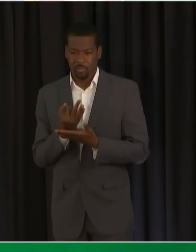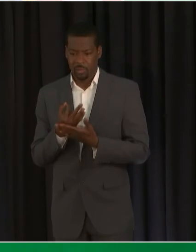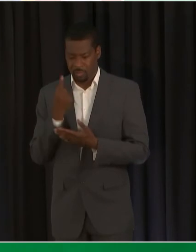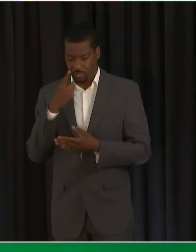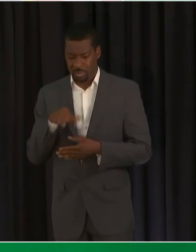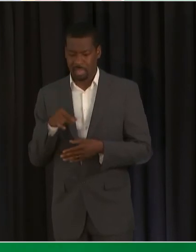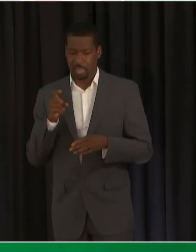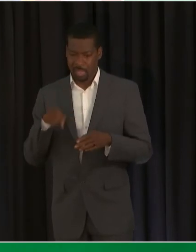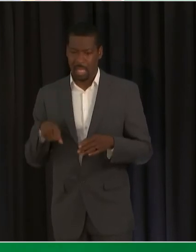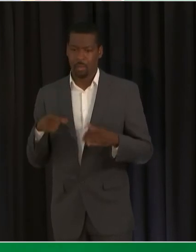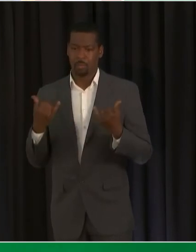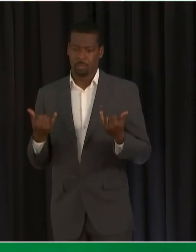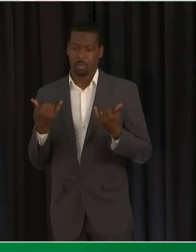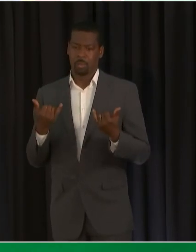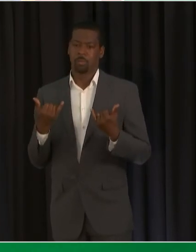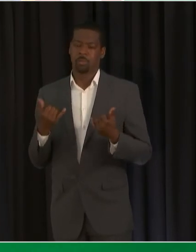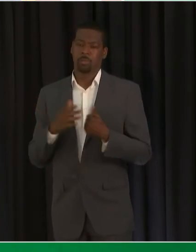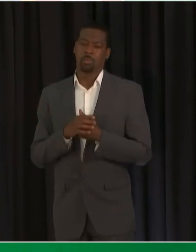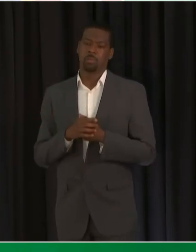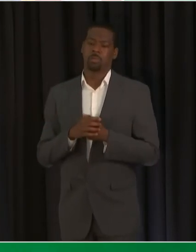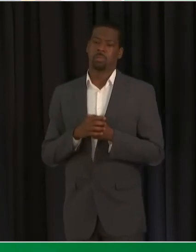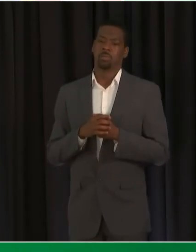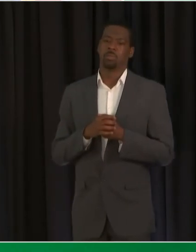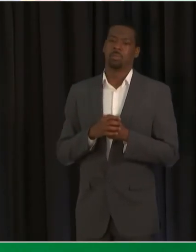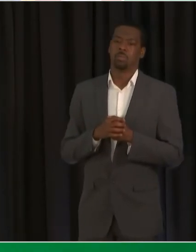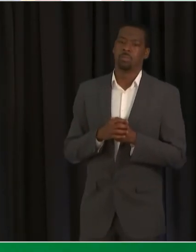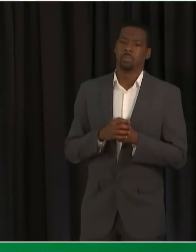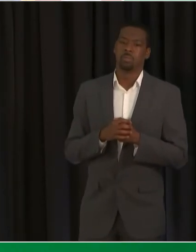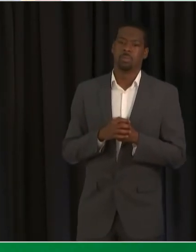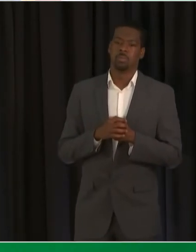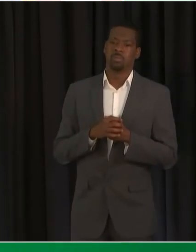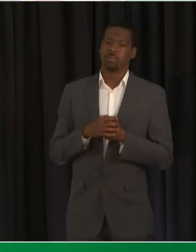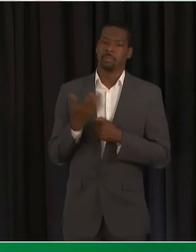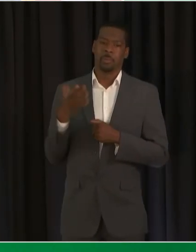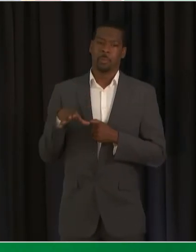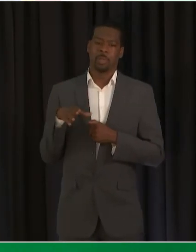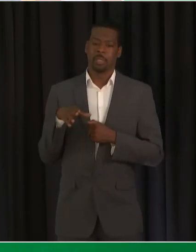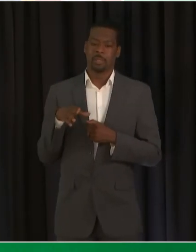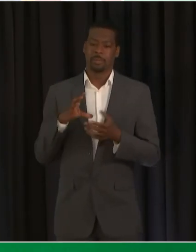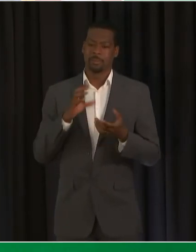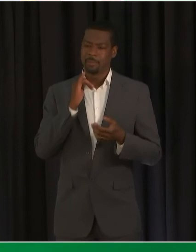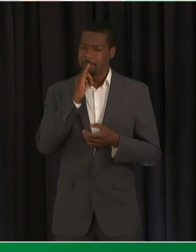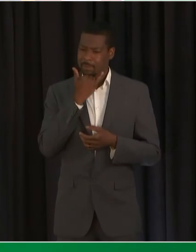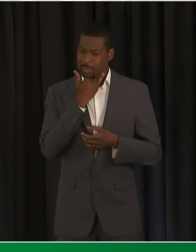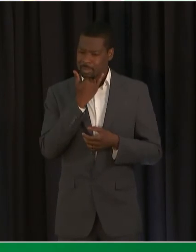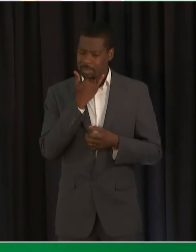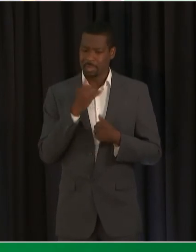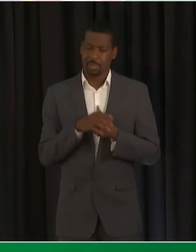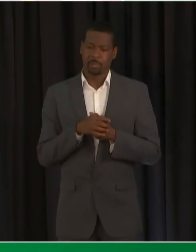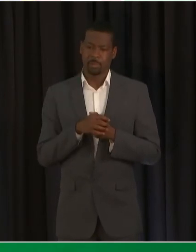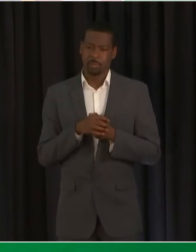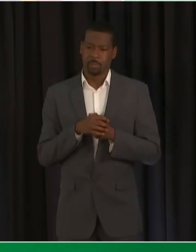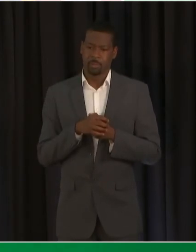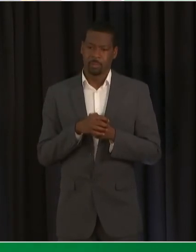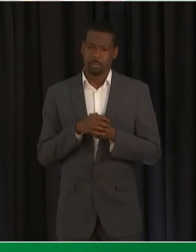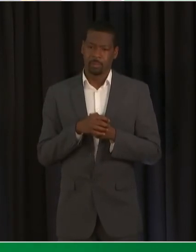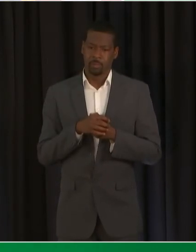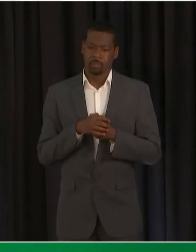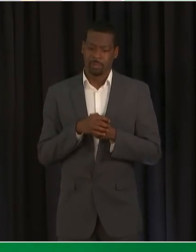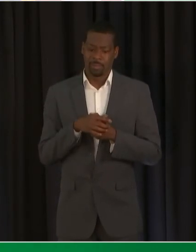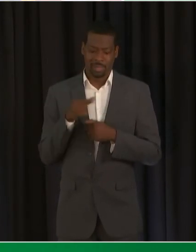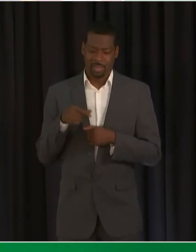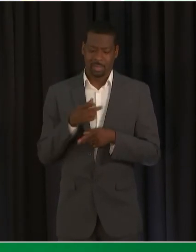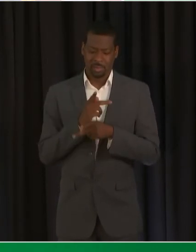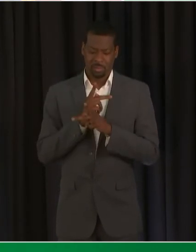it now. Because what you don't want to do is to get this wrong when you're doing, especially a loan that